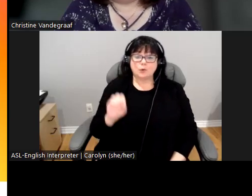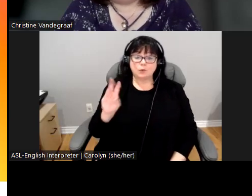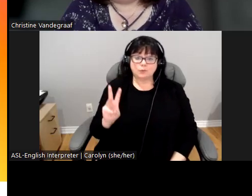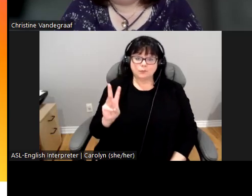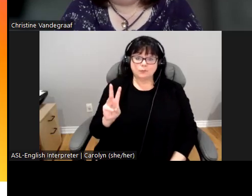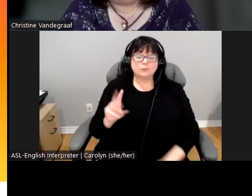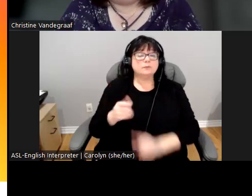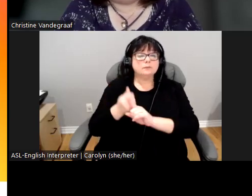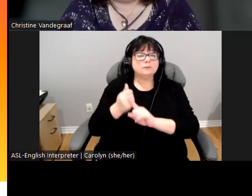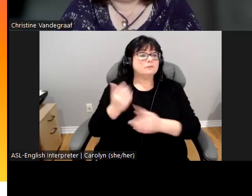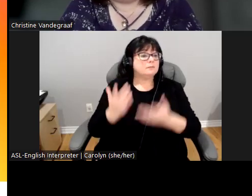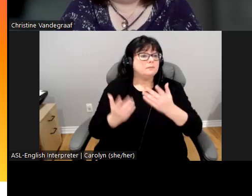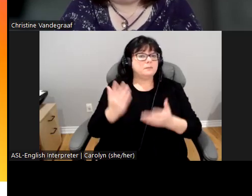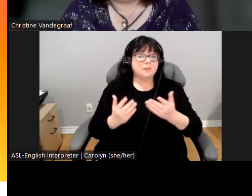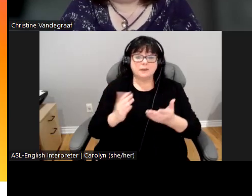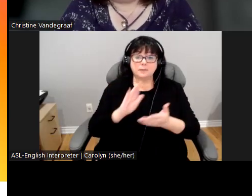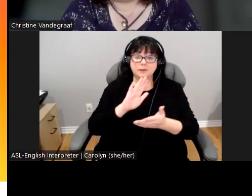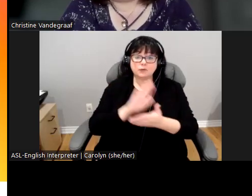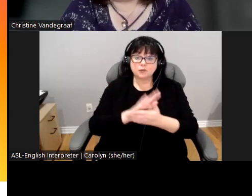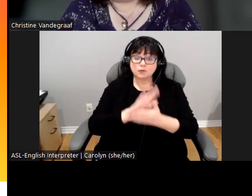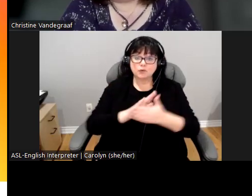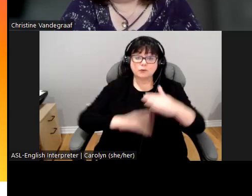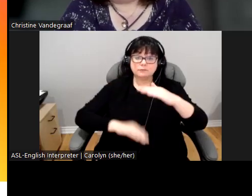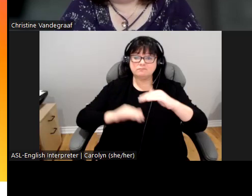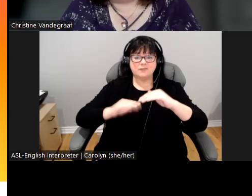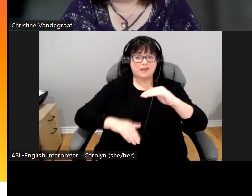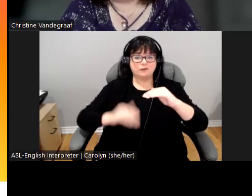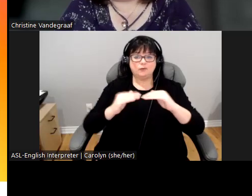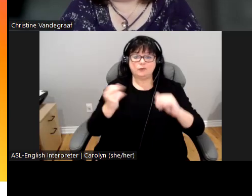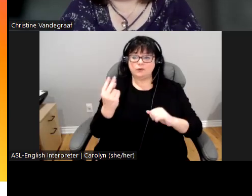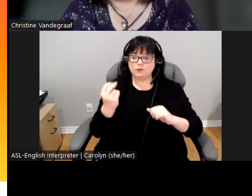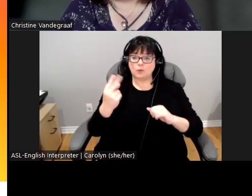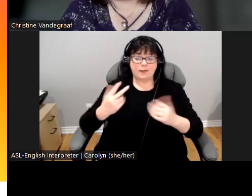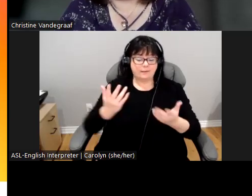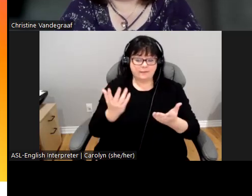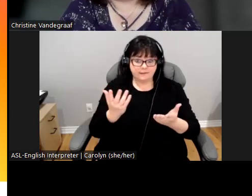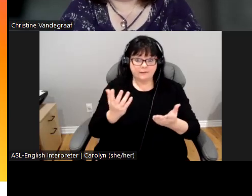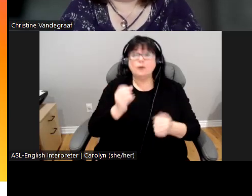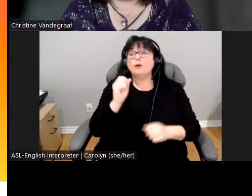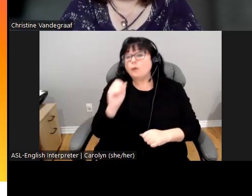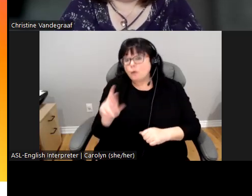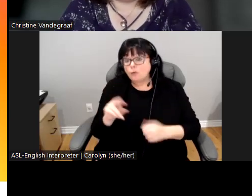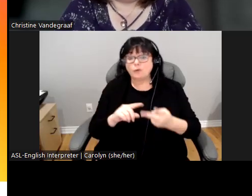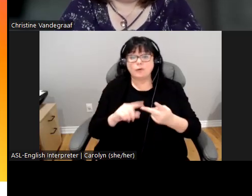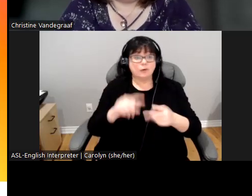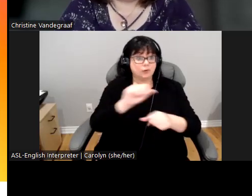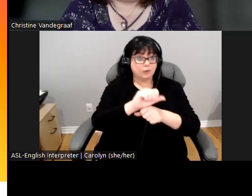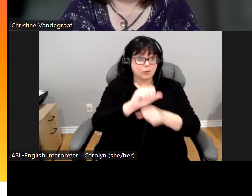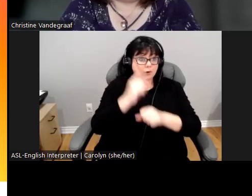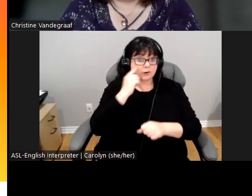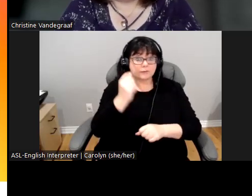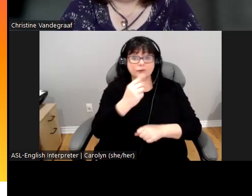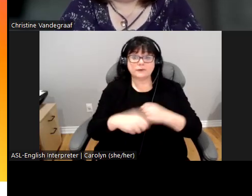education, or that they've been out of the workforce for several years. In fact, in our two transformation